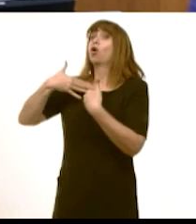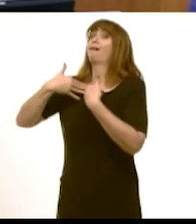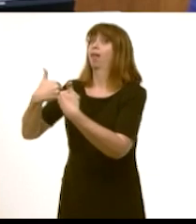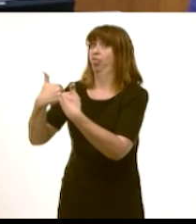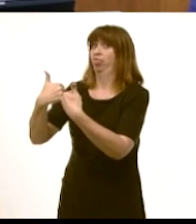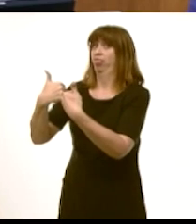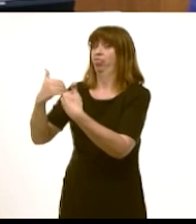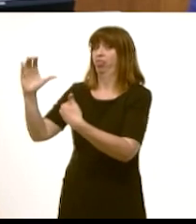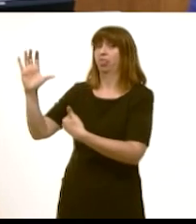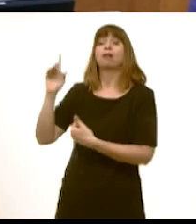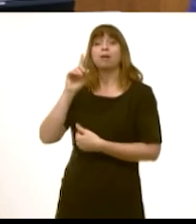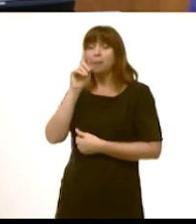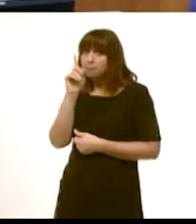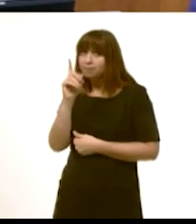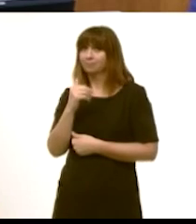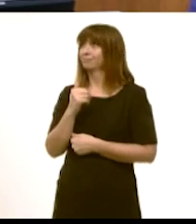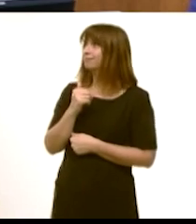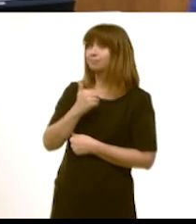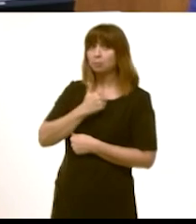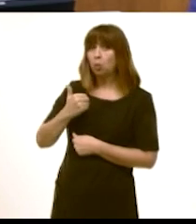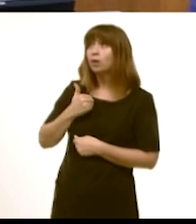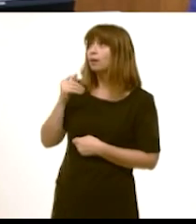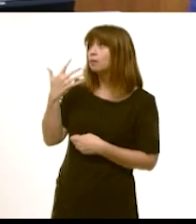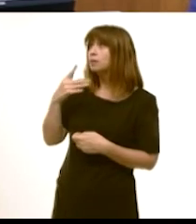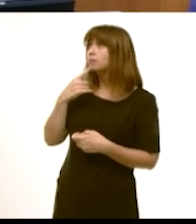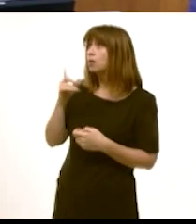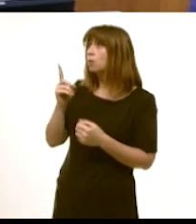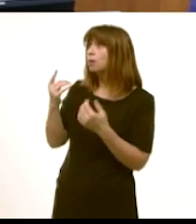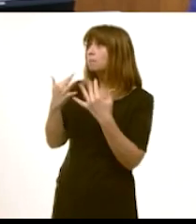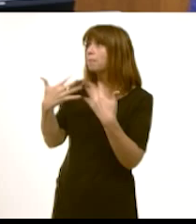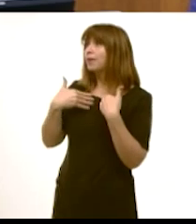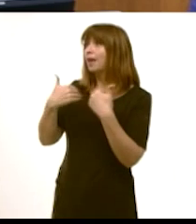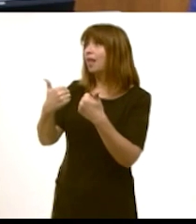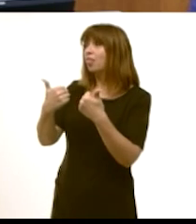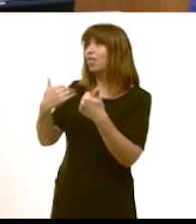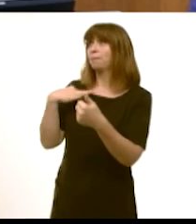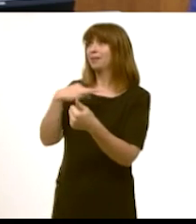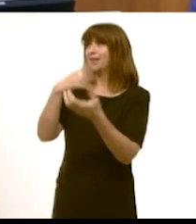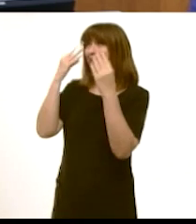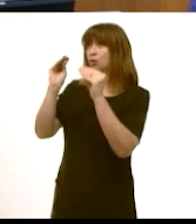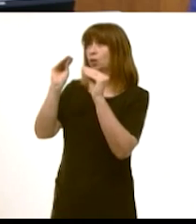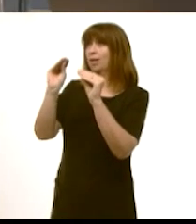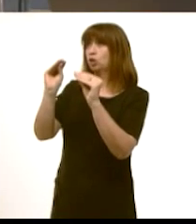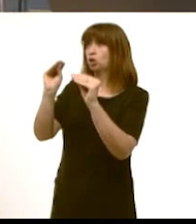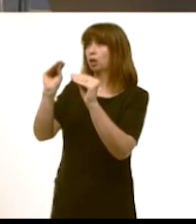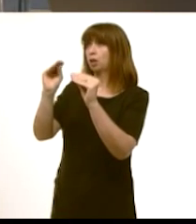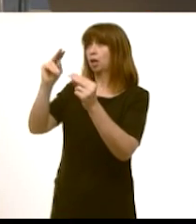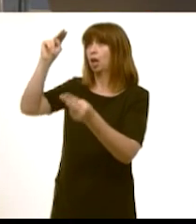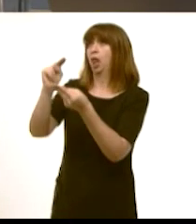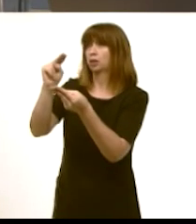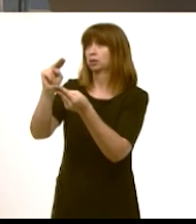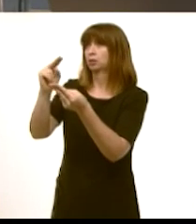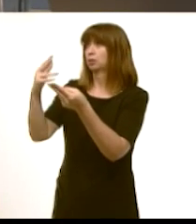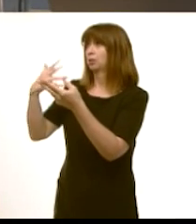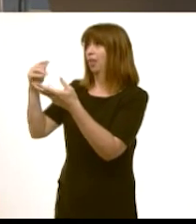of years, but from what we see this morning, that money will come from public health and medical education, which means potentially no consequential for Wales. And that